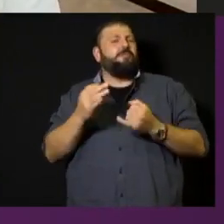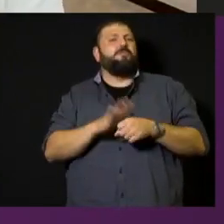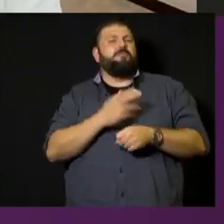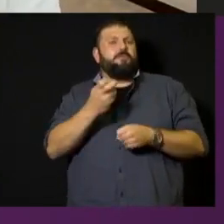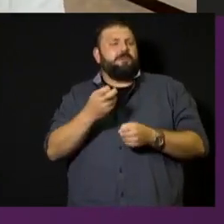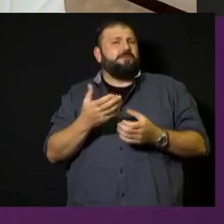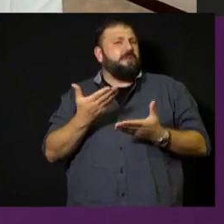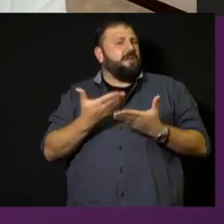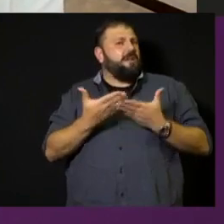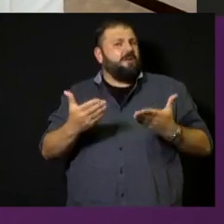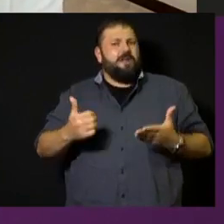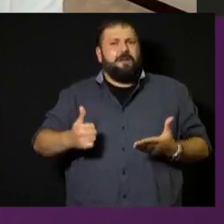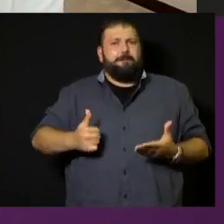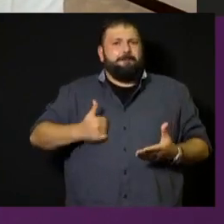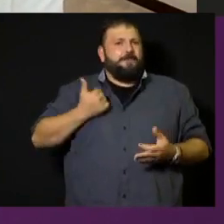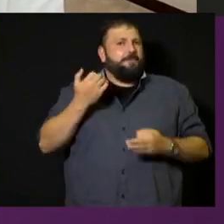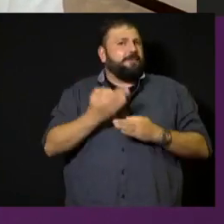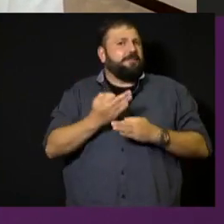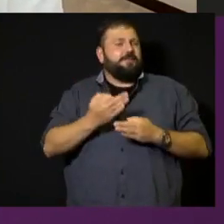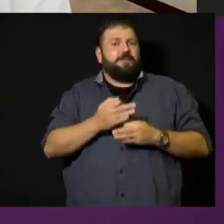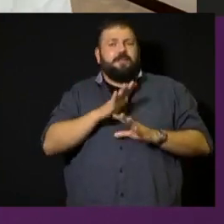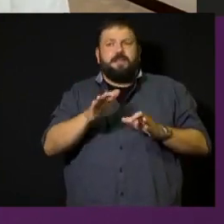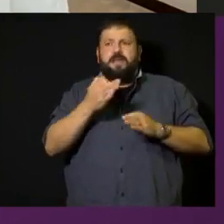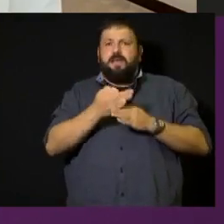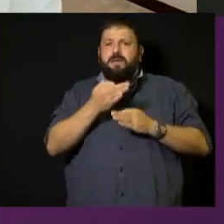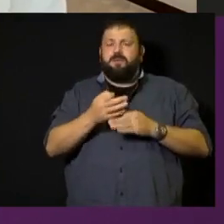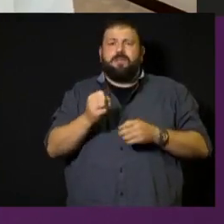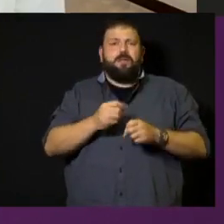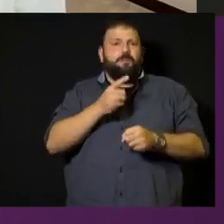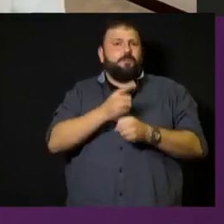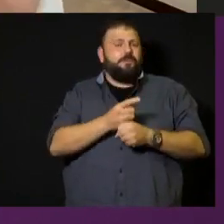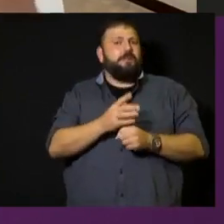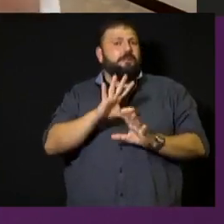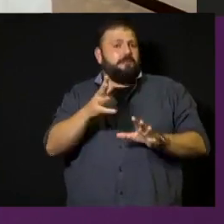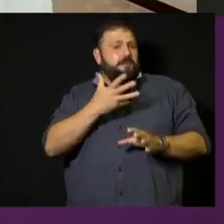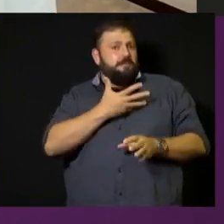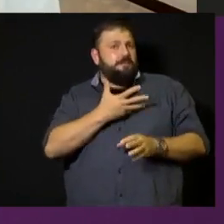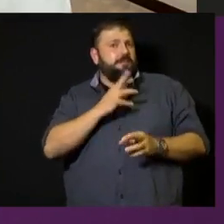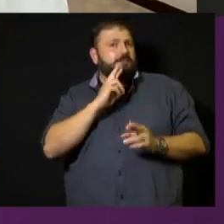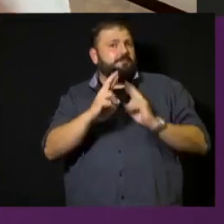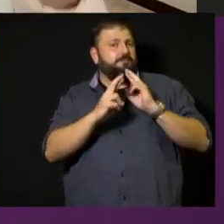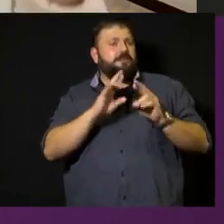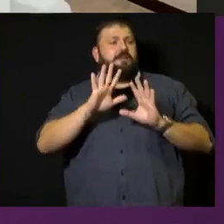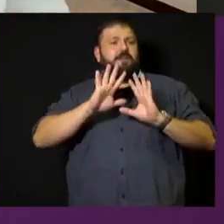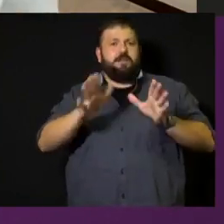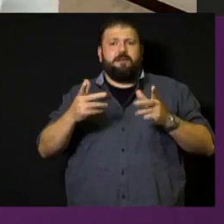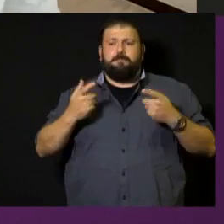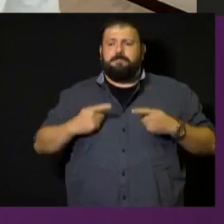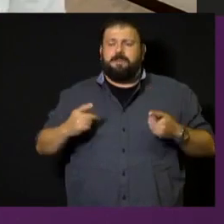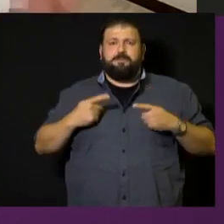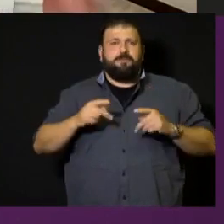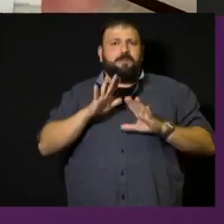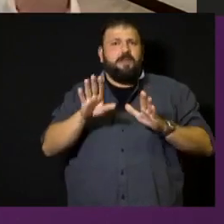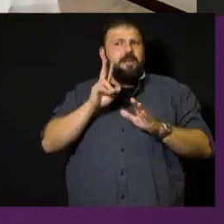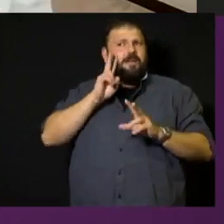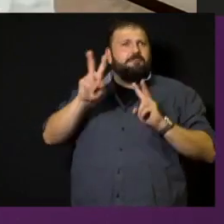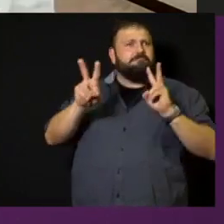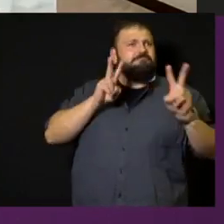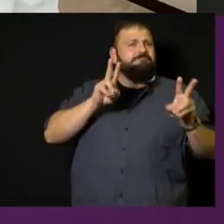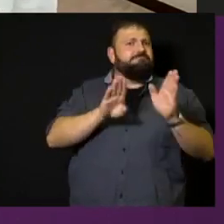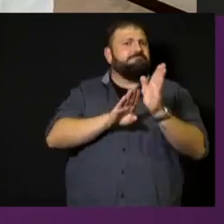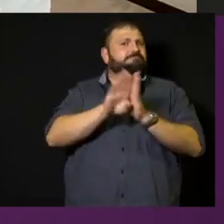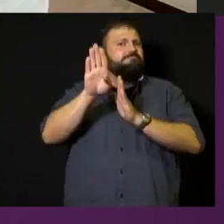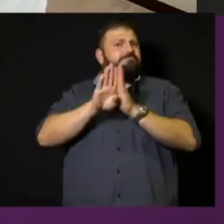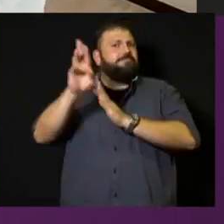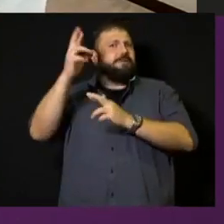for a message, but you know what, the opportunity is there. We already have the plan. There is people that are achieving